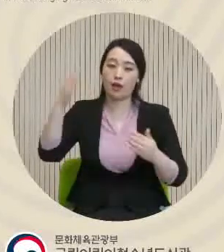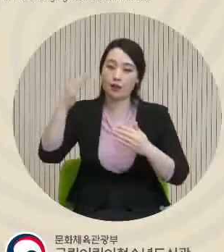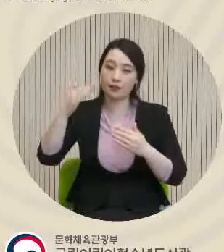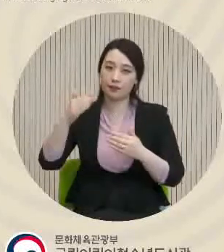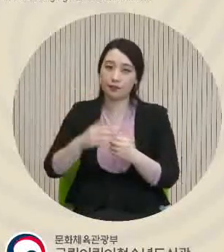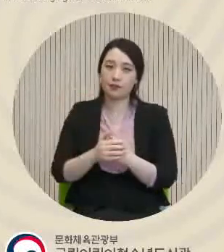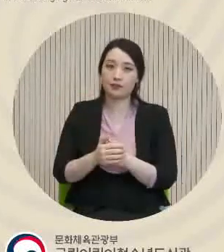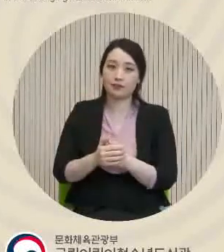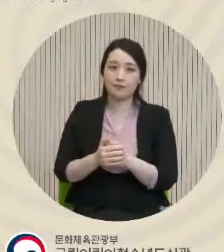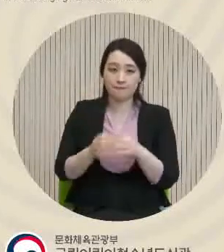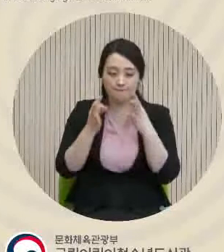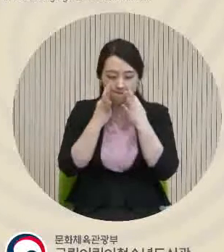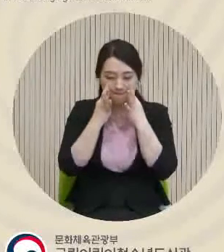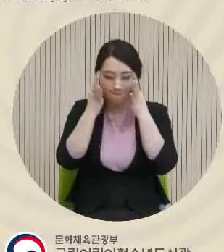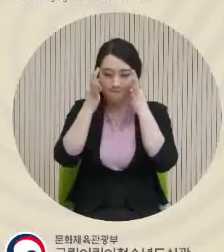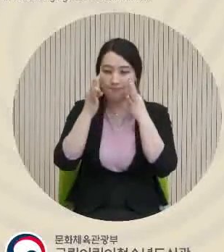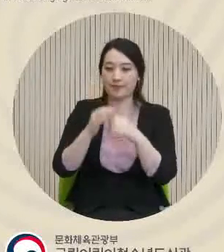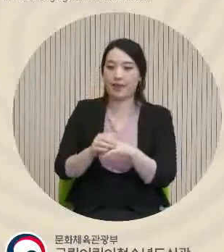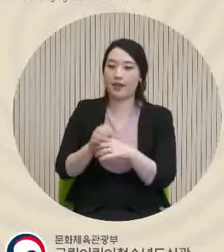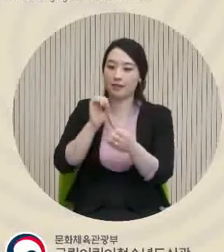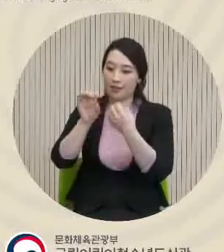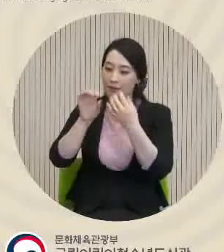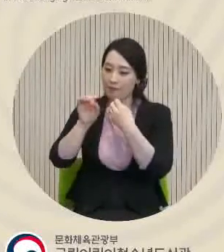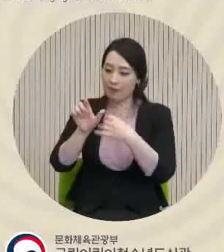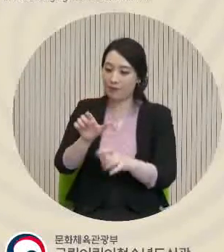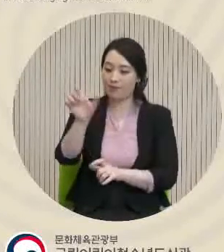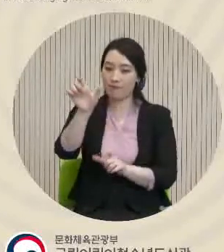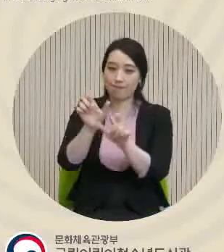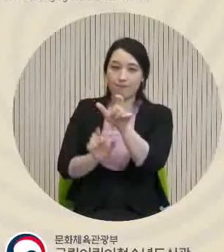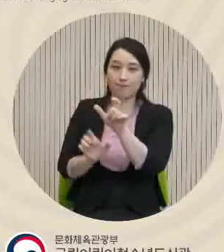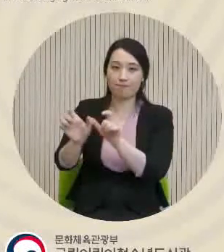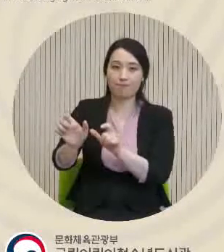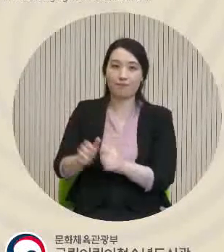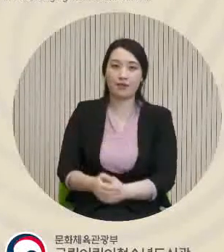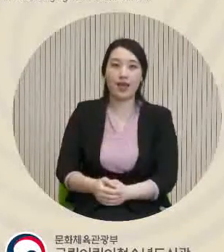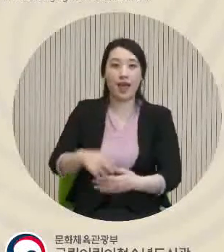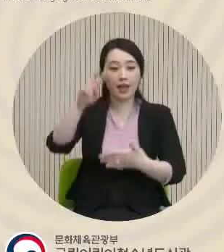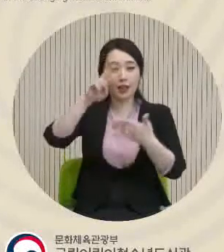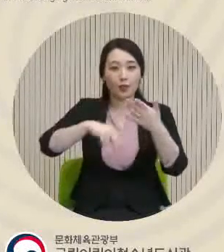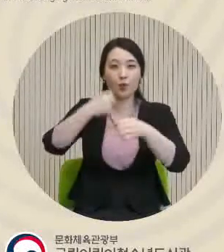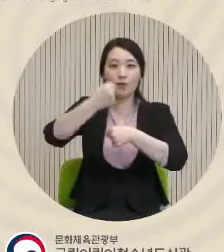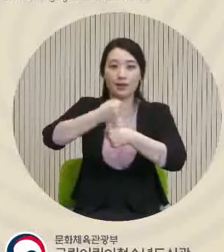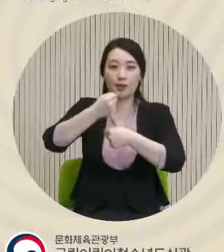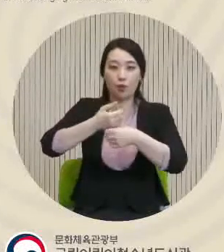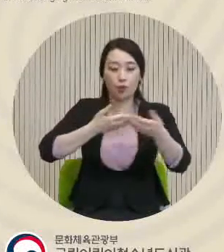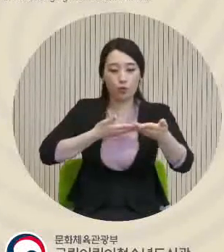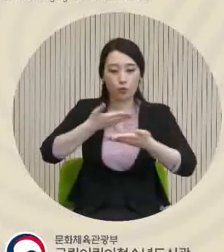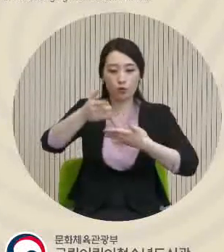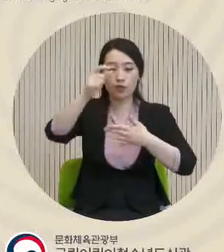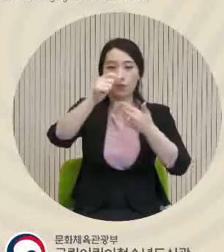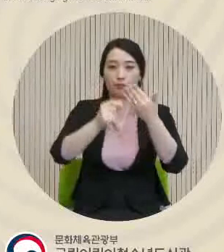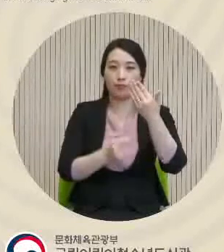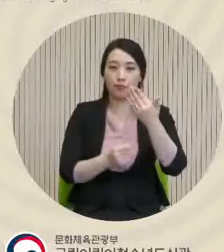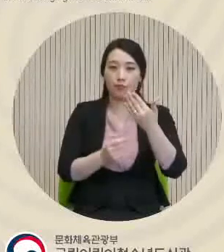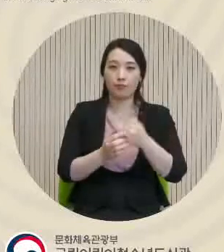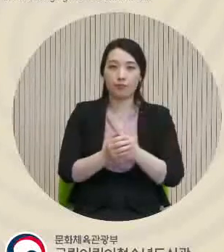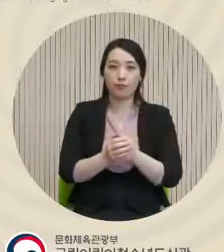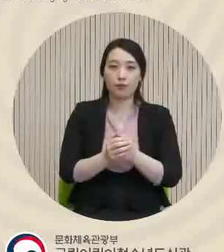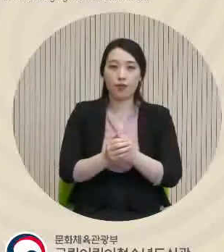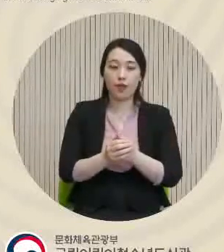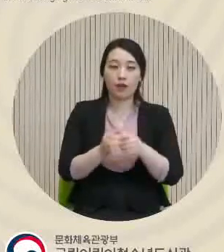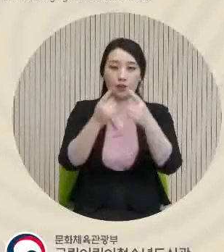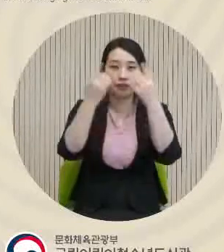of professors, librarian, teachers, and the student teachers put comments on the bookstagrams that